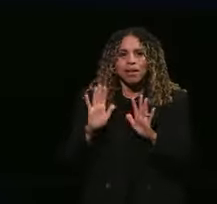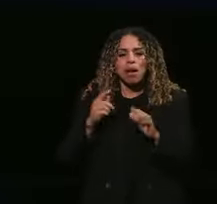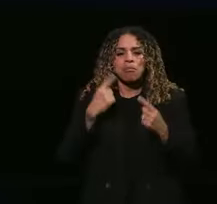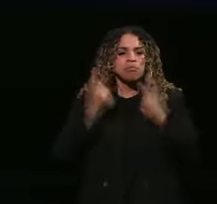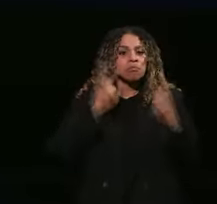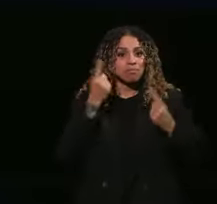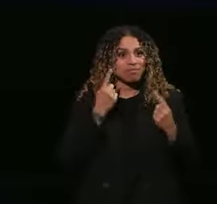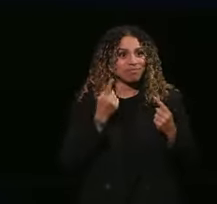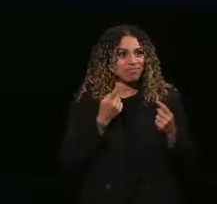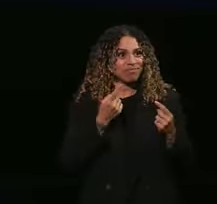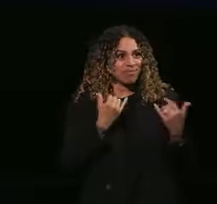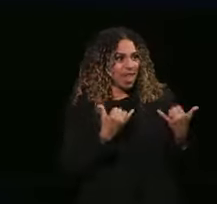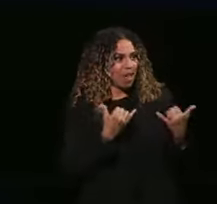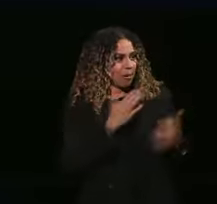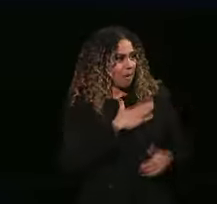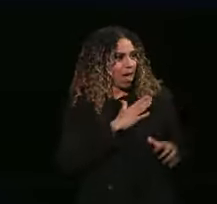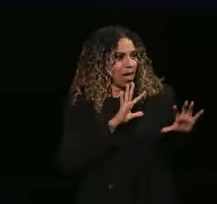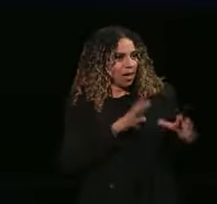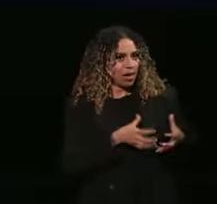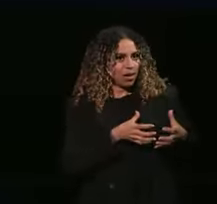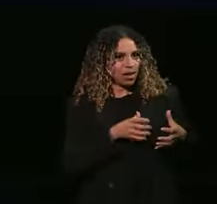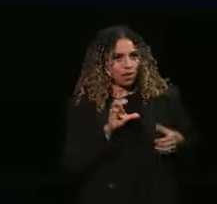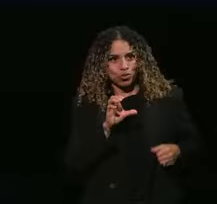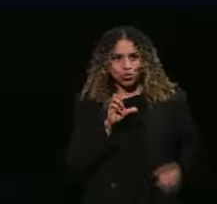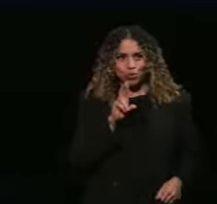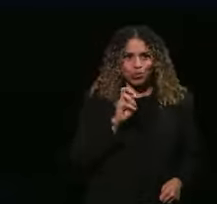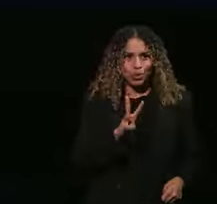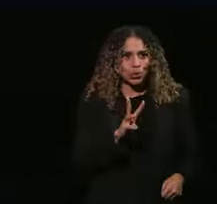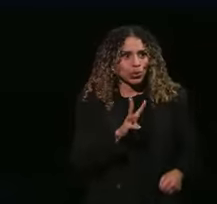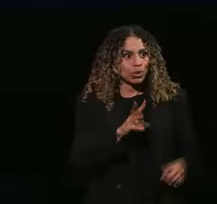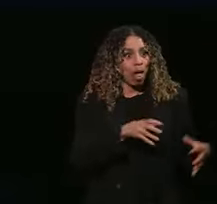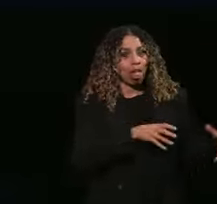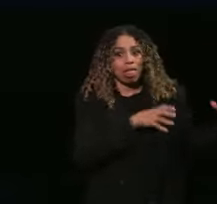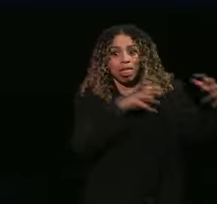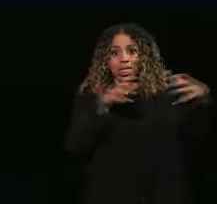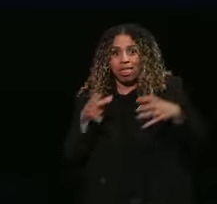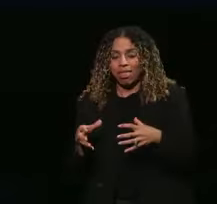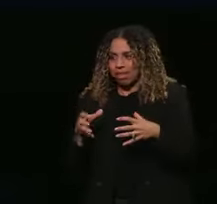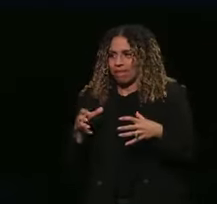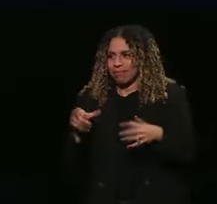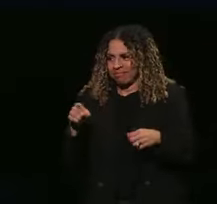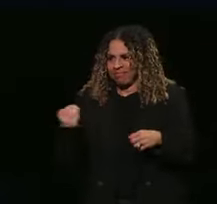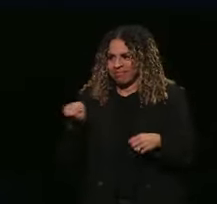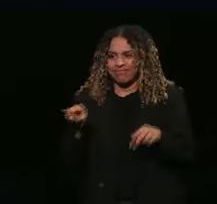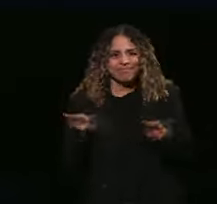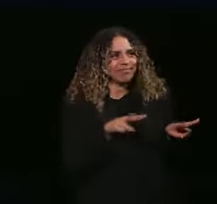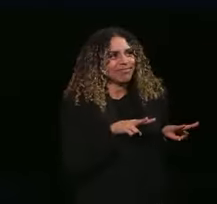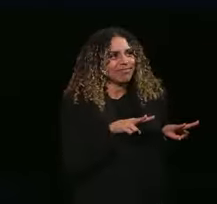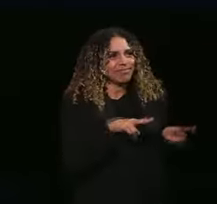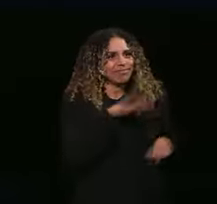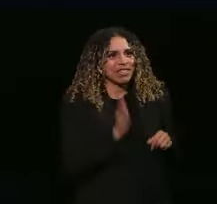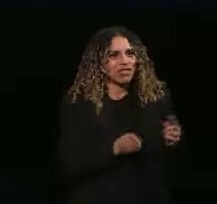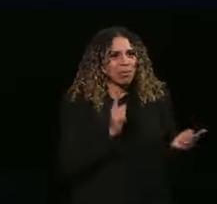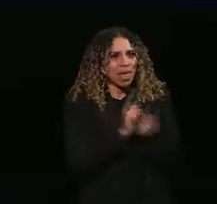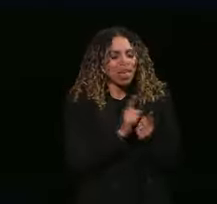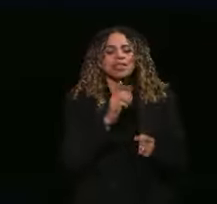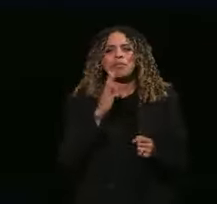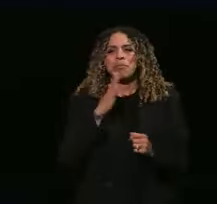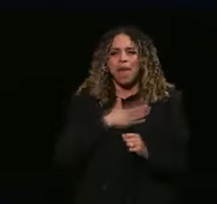new people they'd never met. And the main idea was to shrink the crew to the